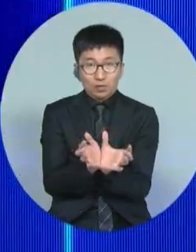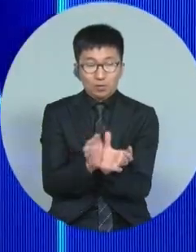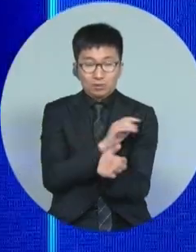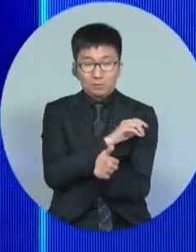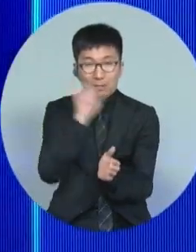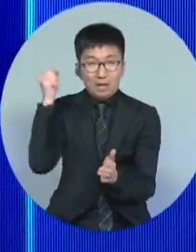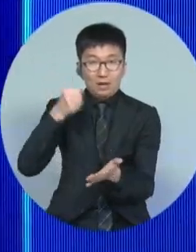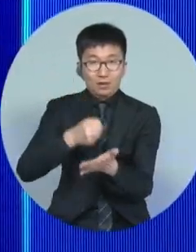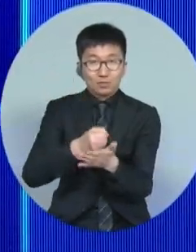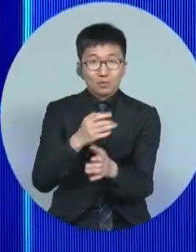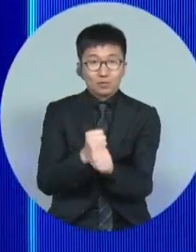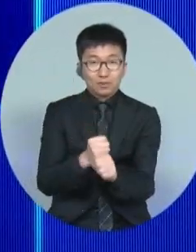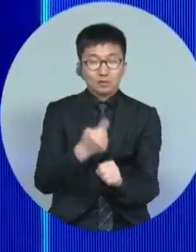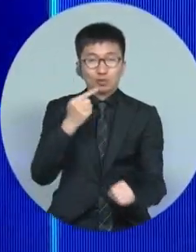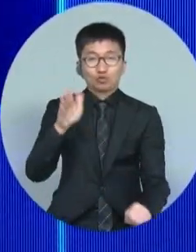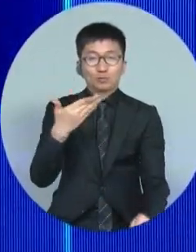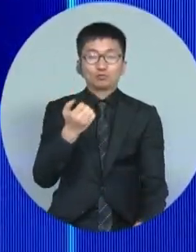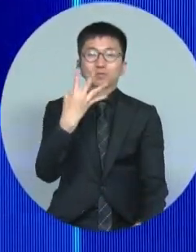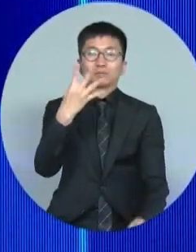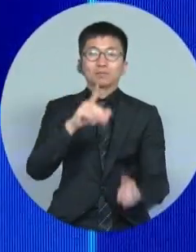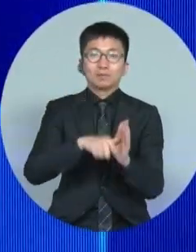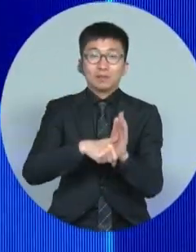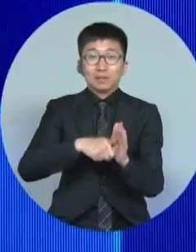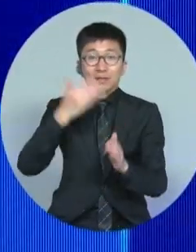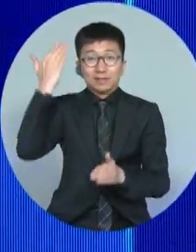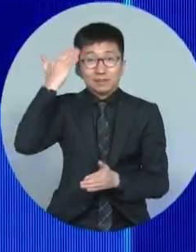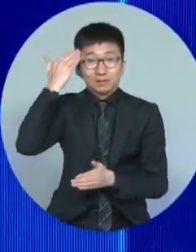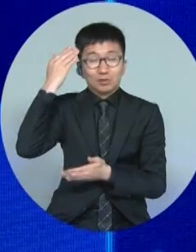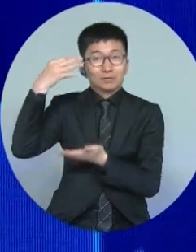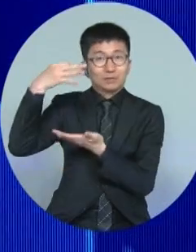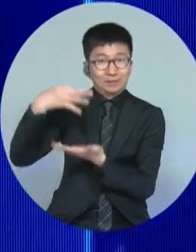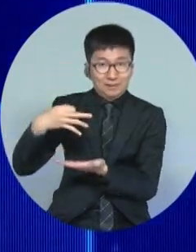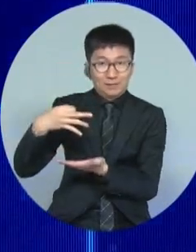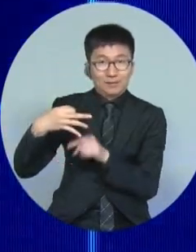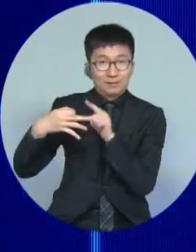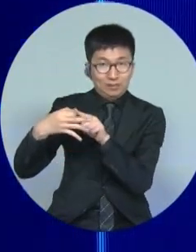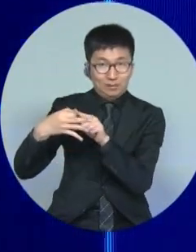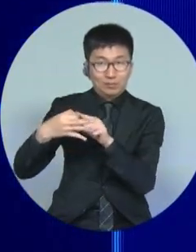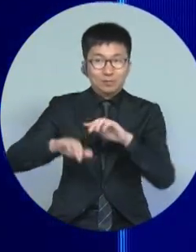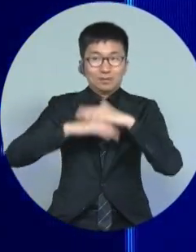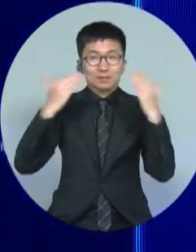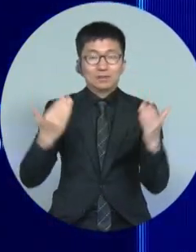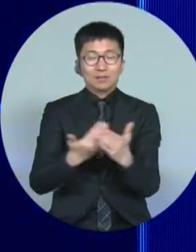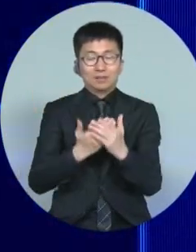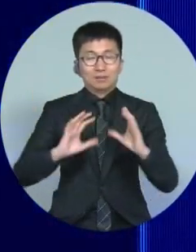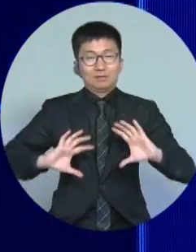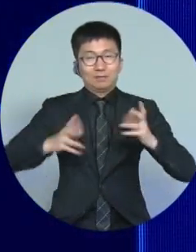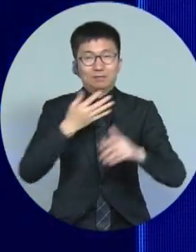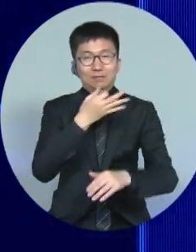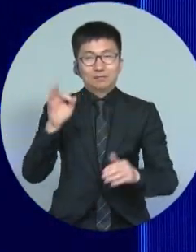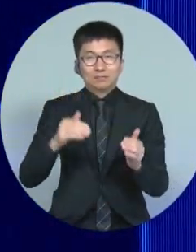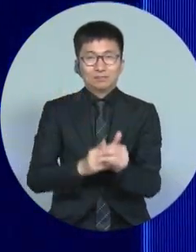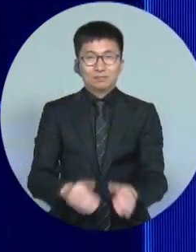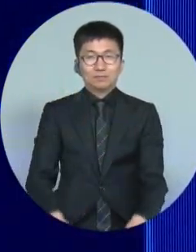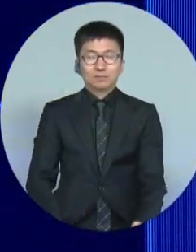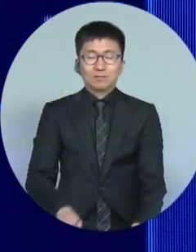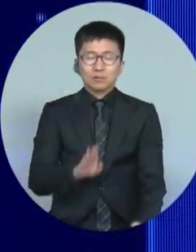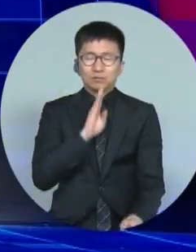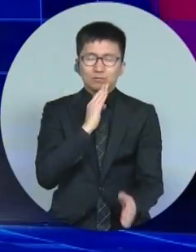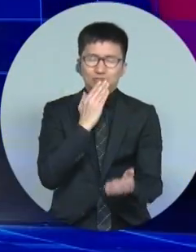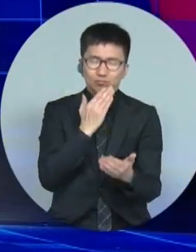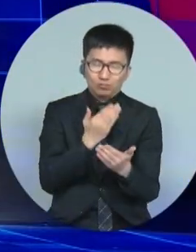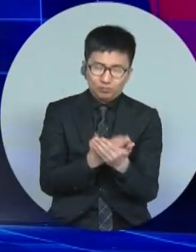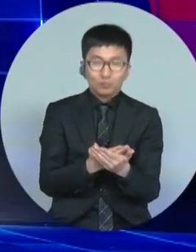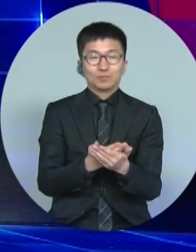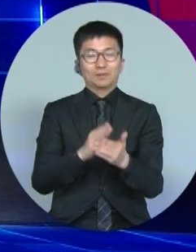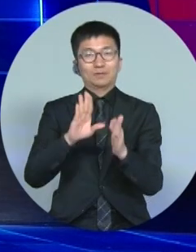what this effectively did was globalize the US intellectual property rights system,